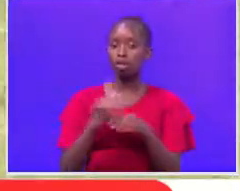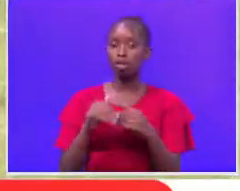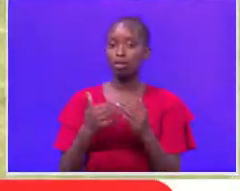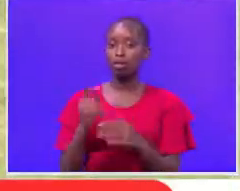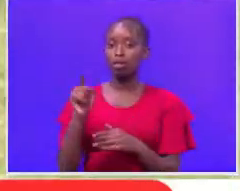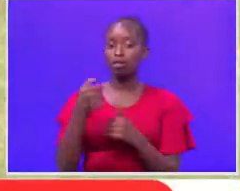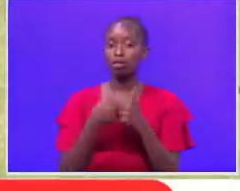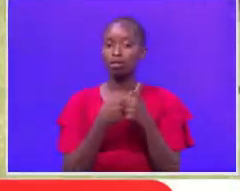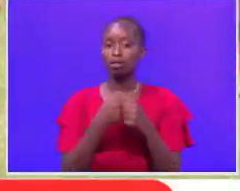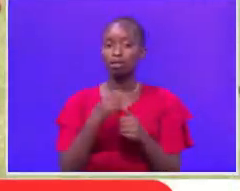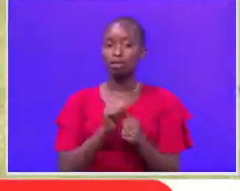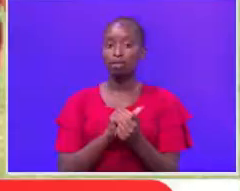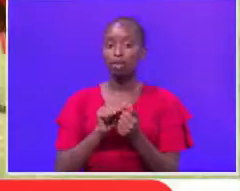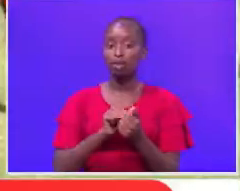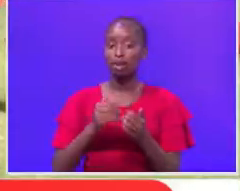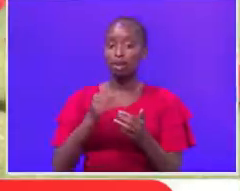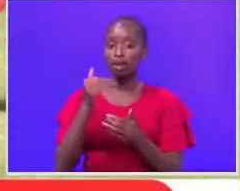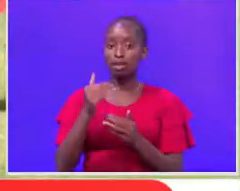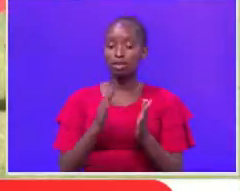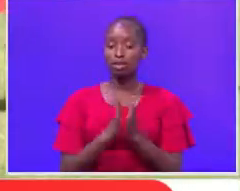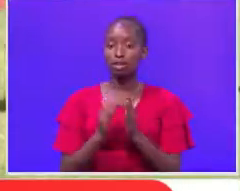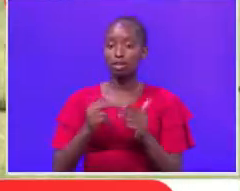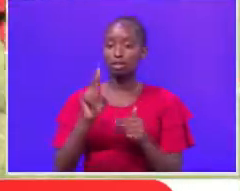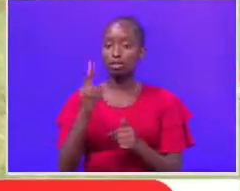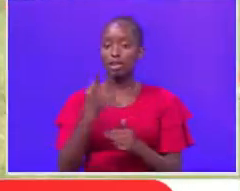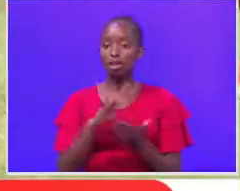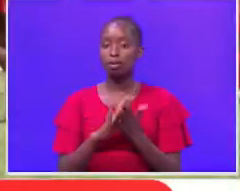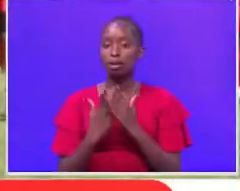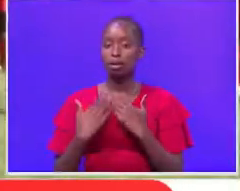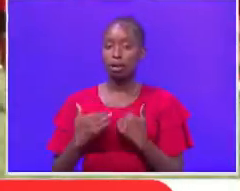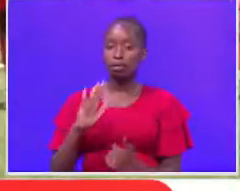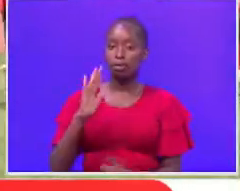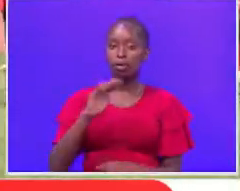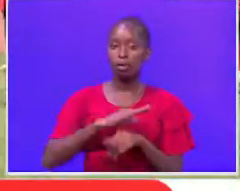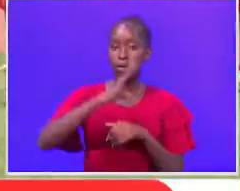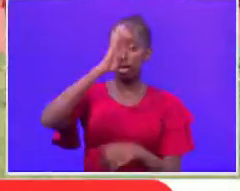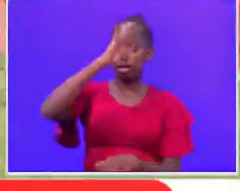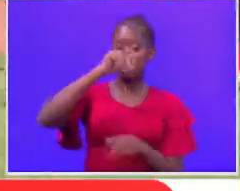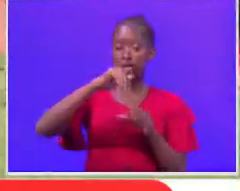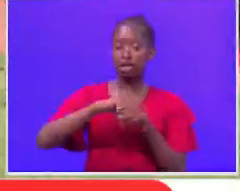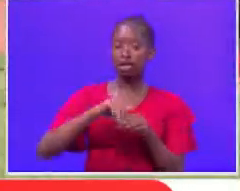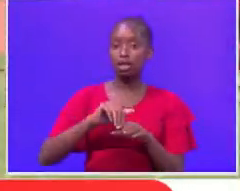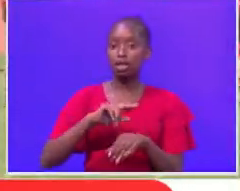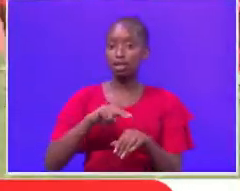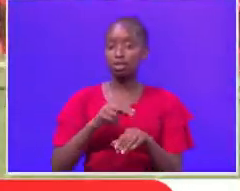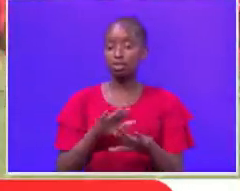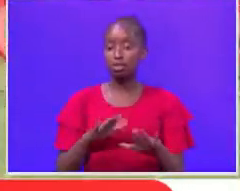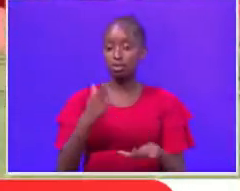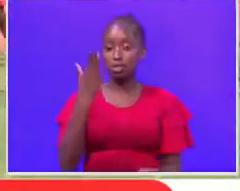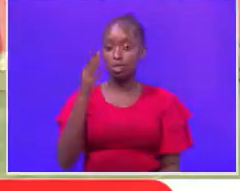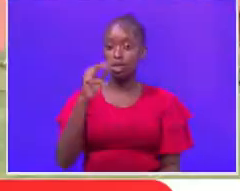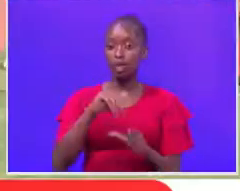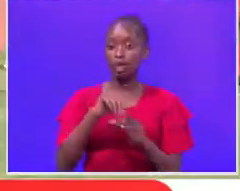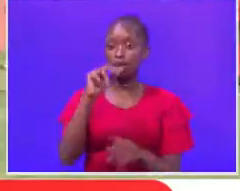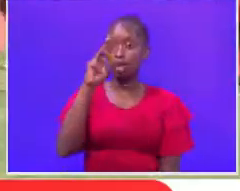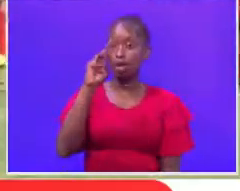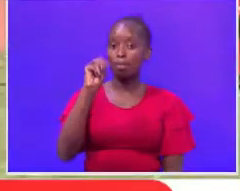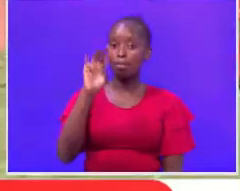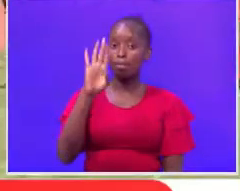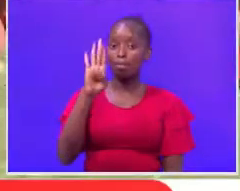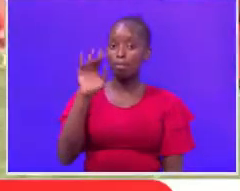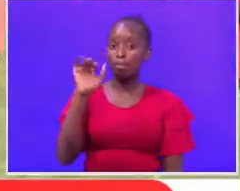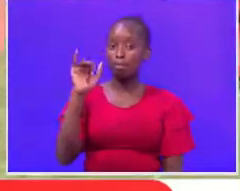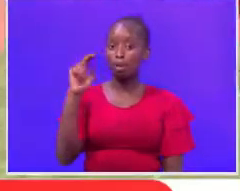this coming Friday, and their second match will feature Malawi on Sunday at the Bingu National Stadium. This tournament aims